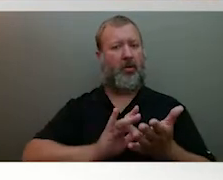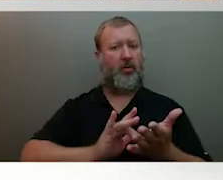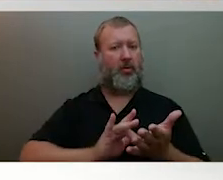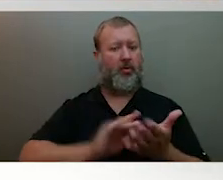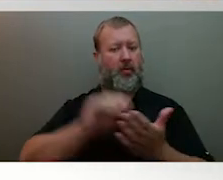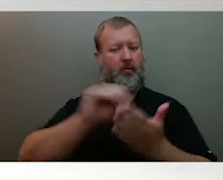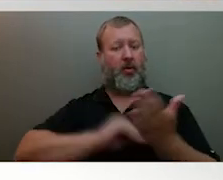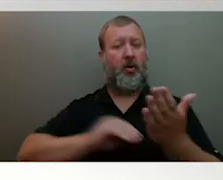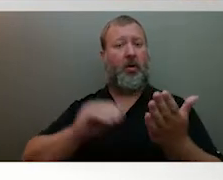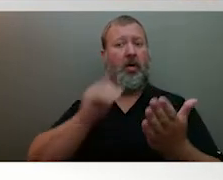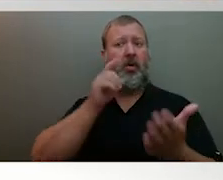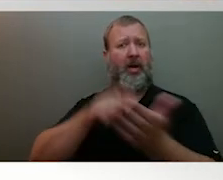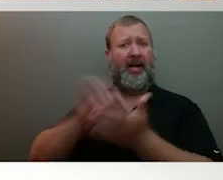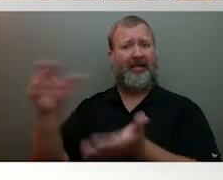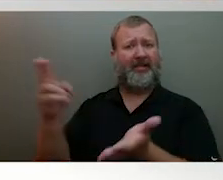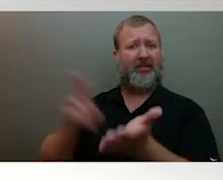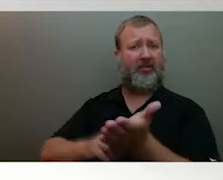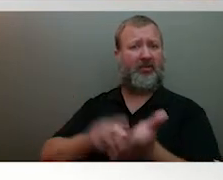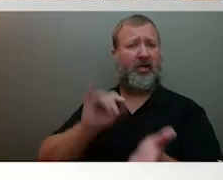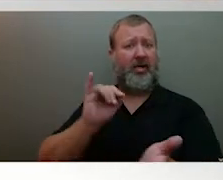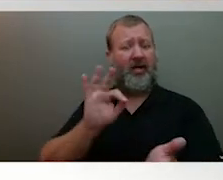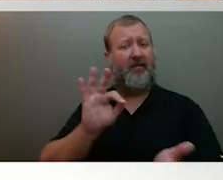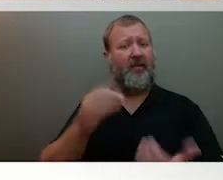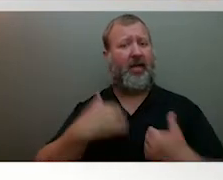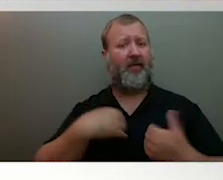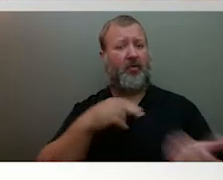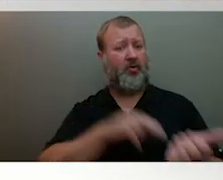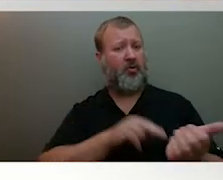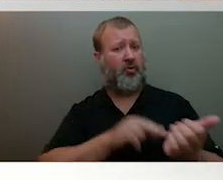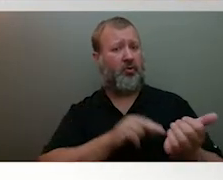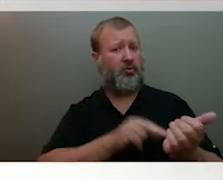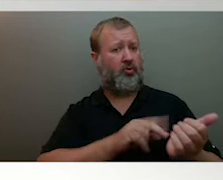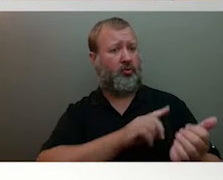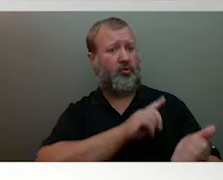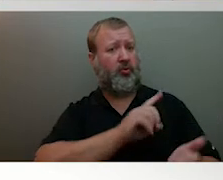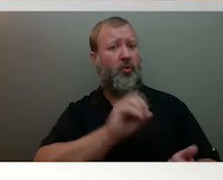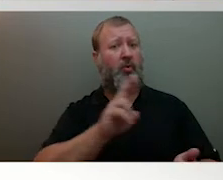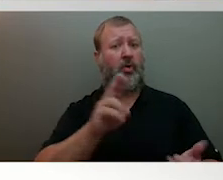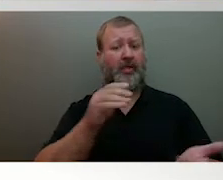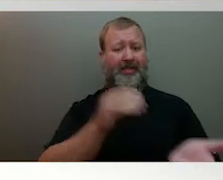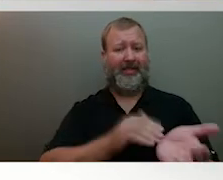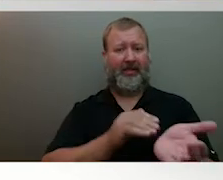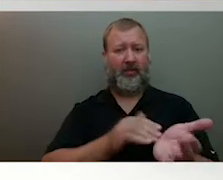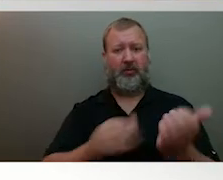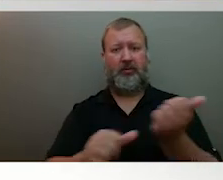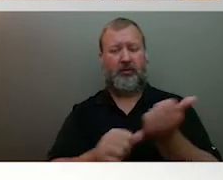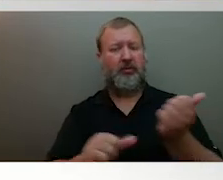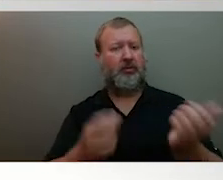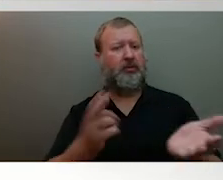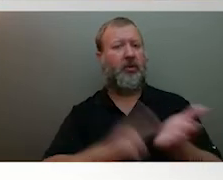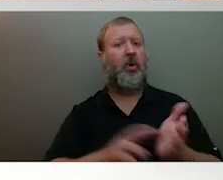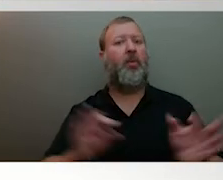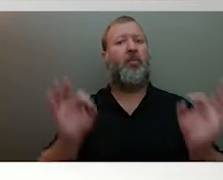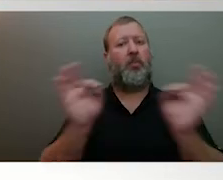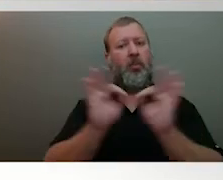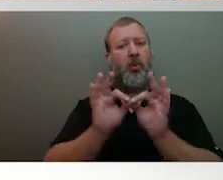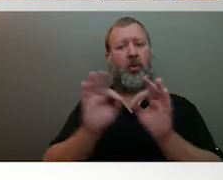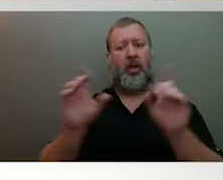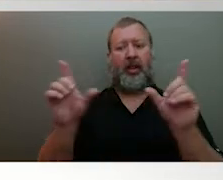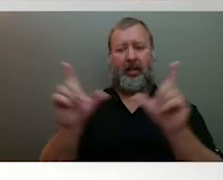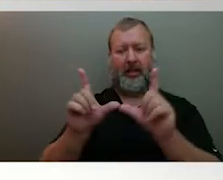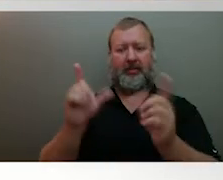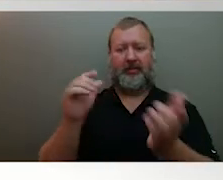his signature is not required if you're having a nurse practitioner or a physician's assistant signing, as long as that